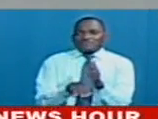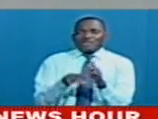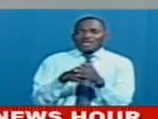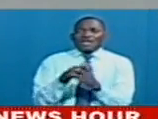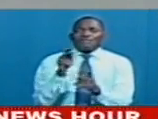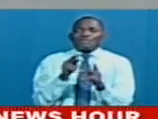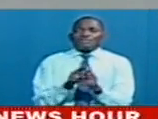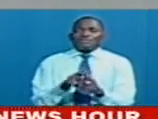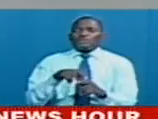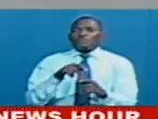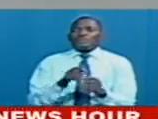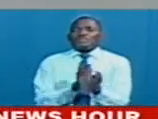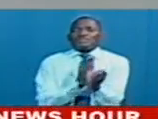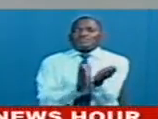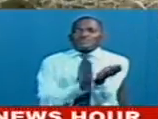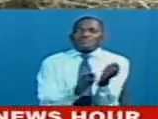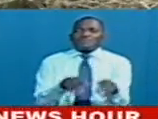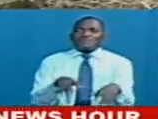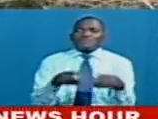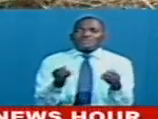drudgery in cassava production.